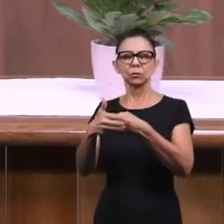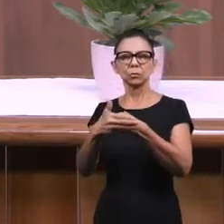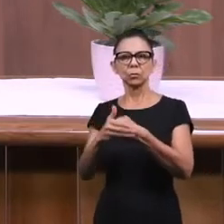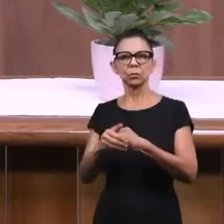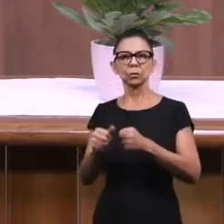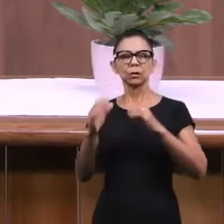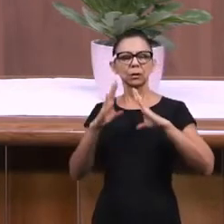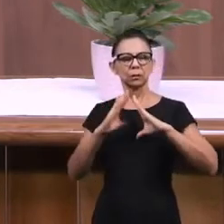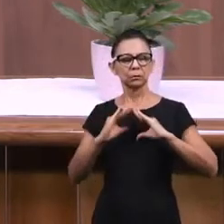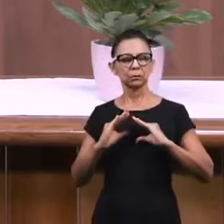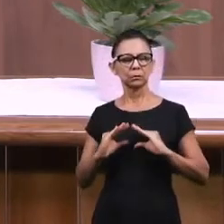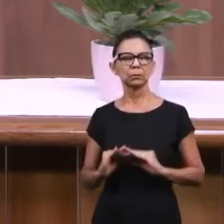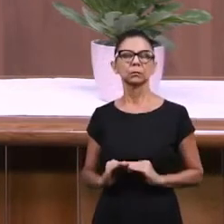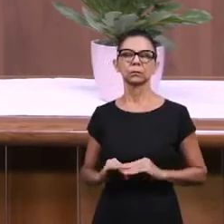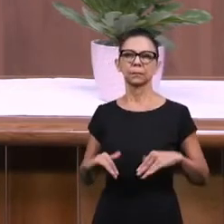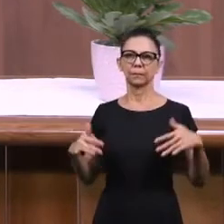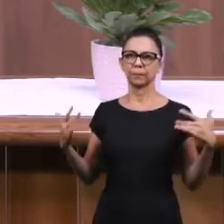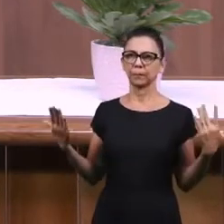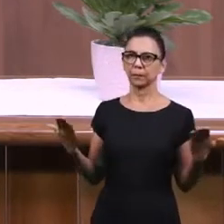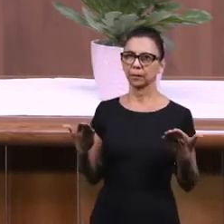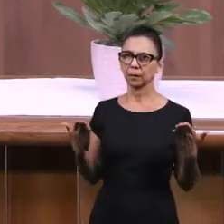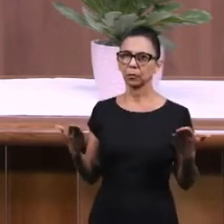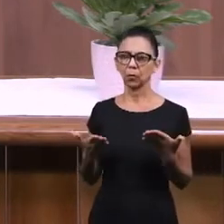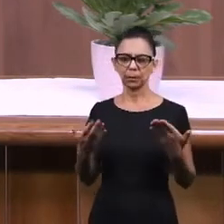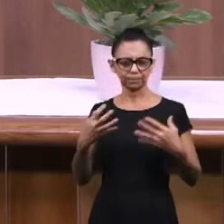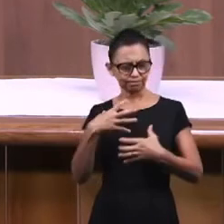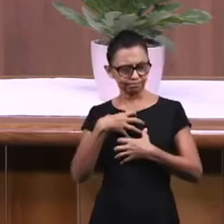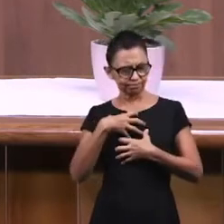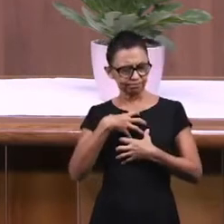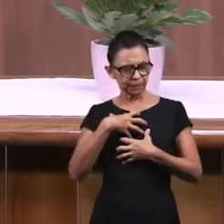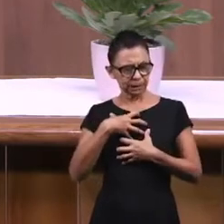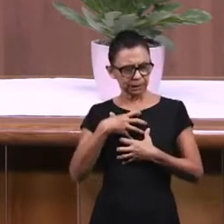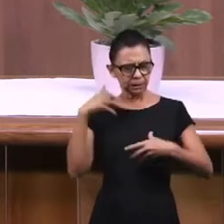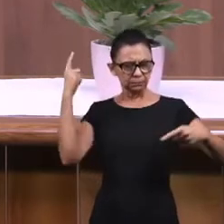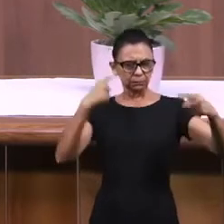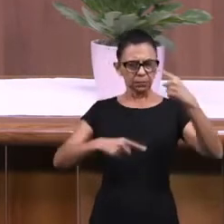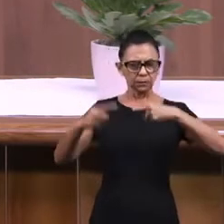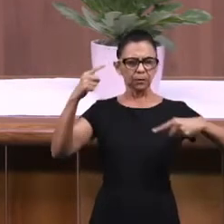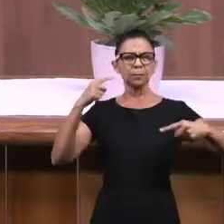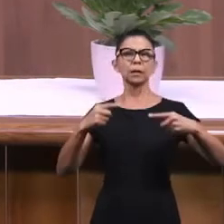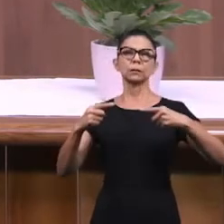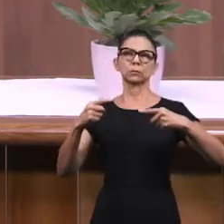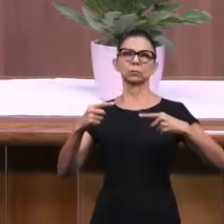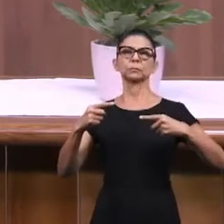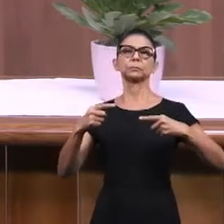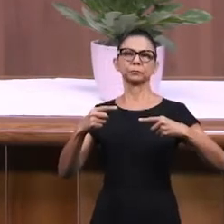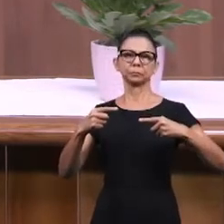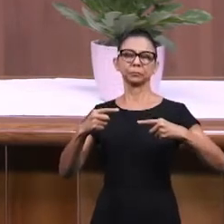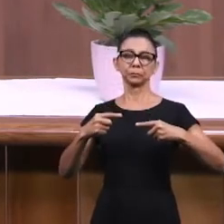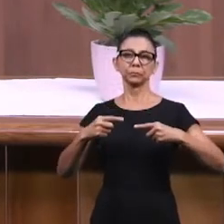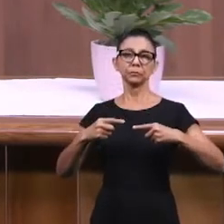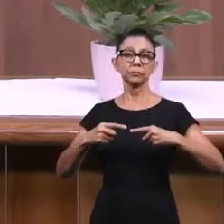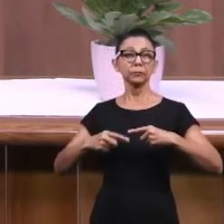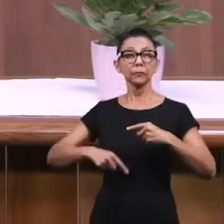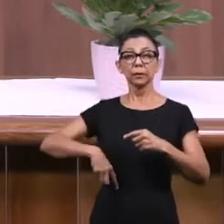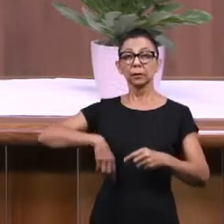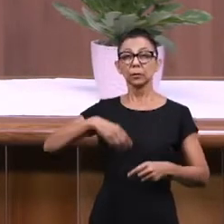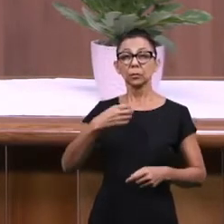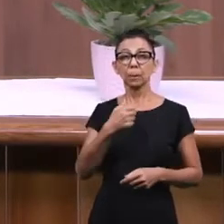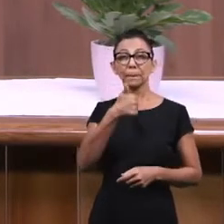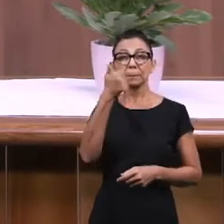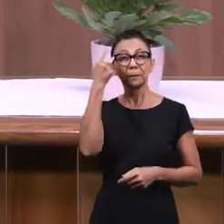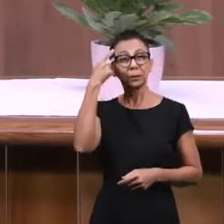And he was made into a new man because he heard the word of the Lord. His prayer was heard from the first